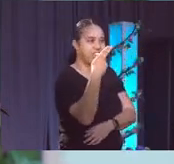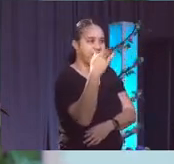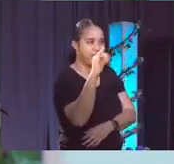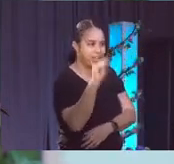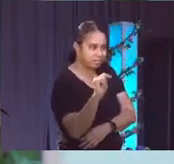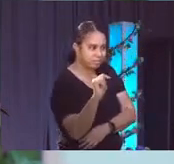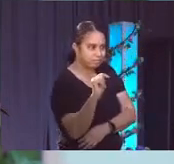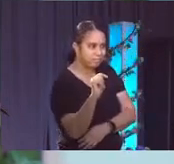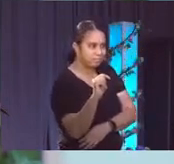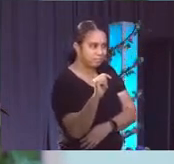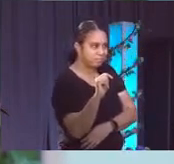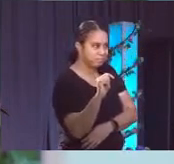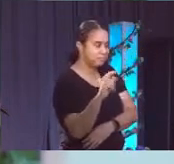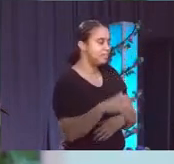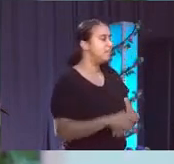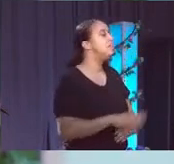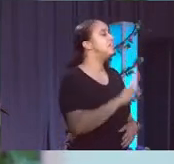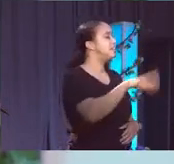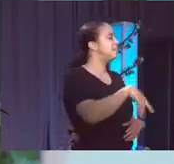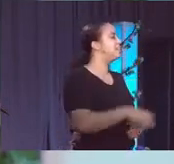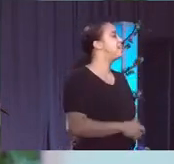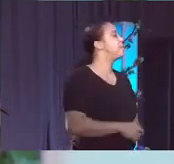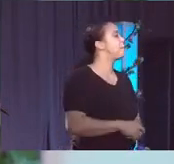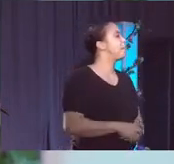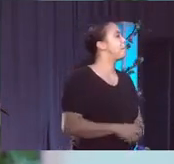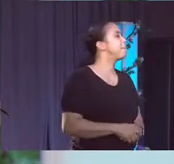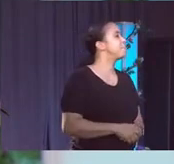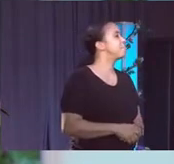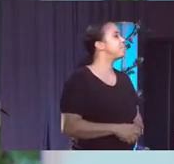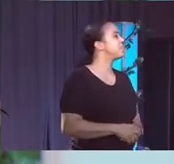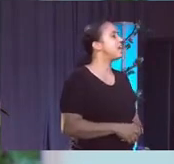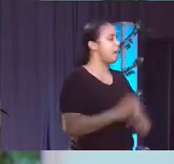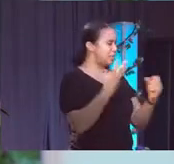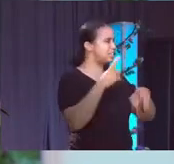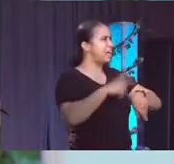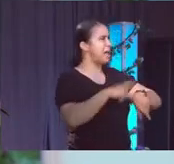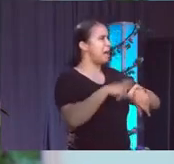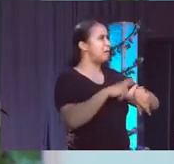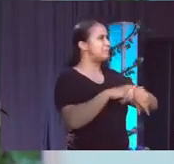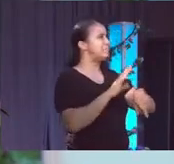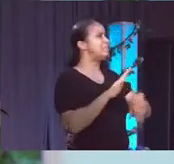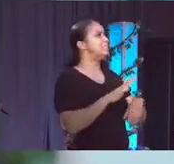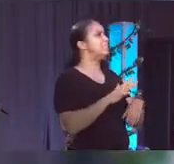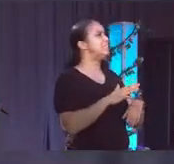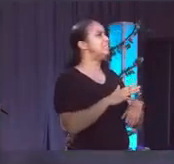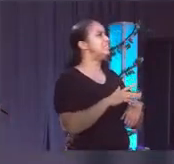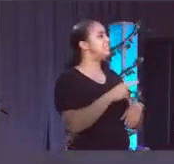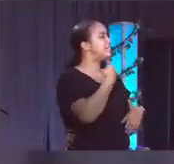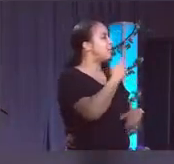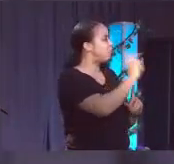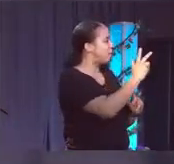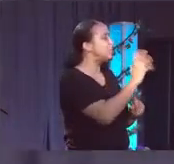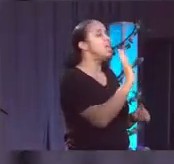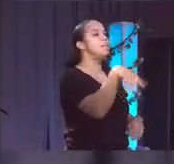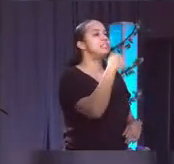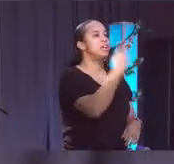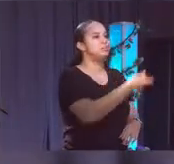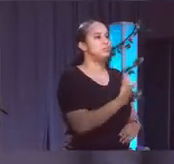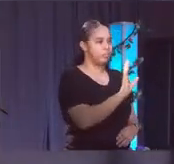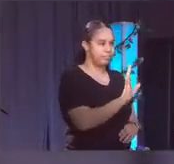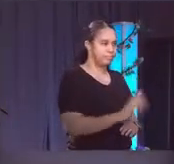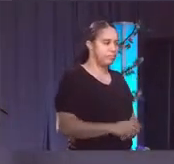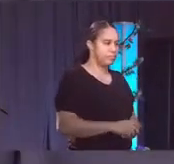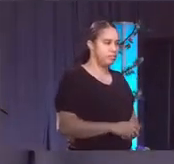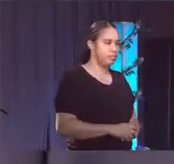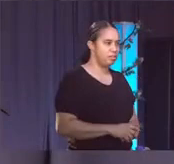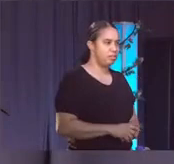talk. Listen, can I just go? Let me, I got, how much time I got on here? They said you got 3 minutes. Let me tell y'all something.